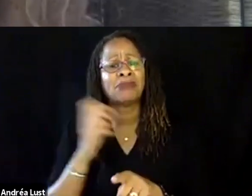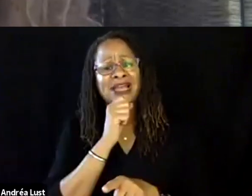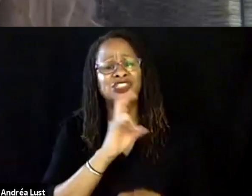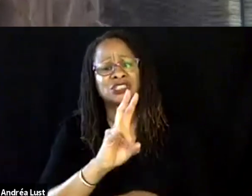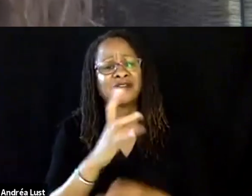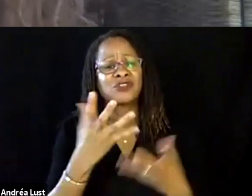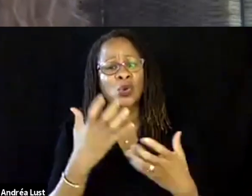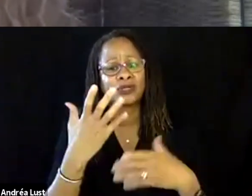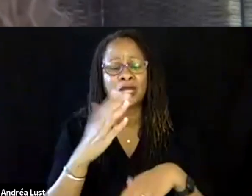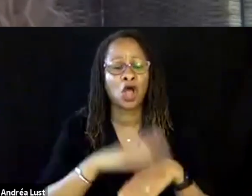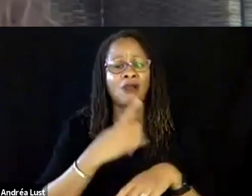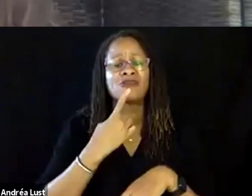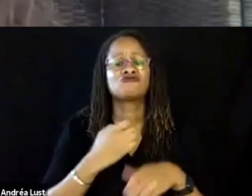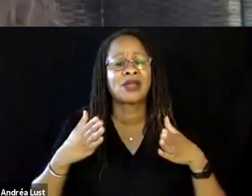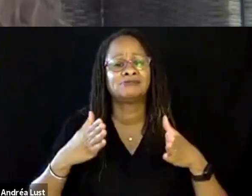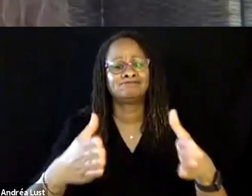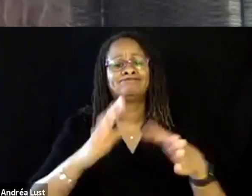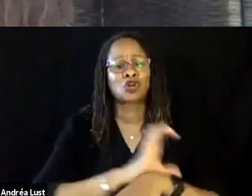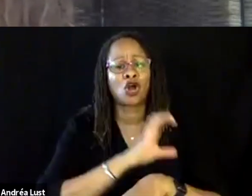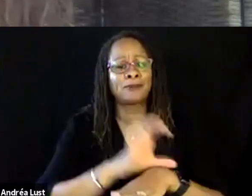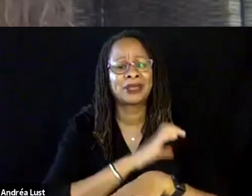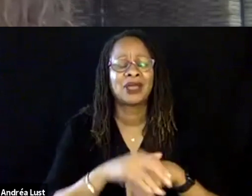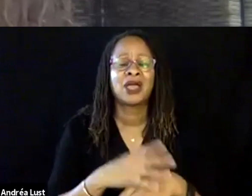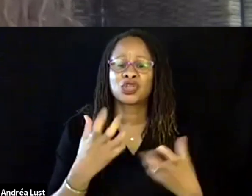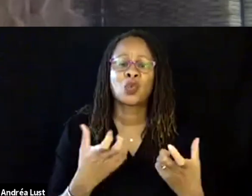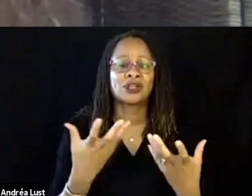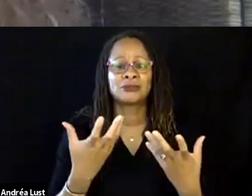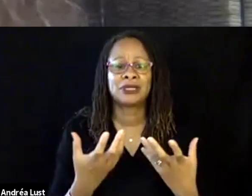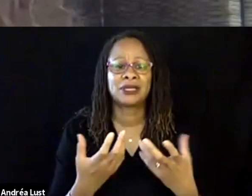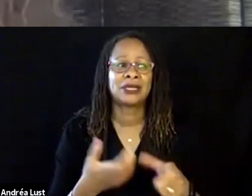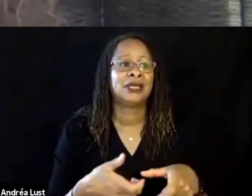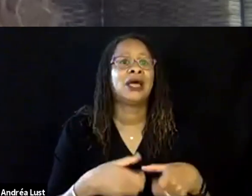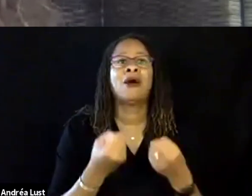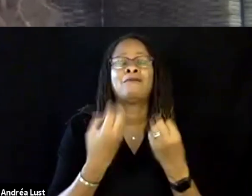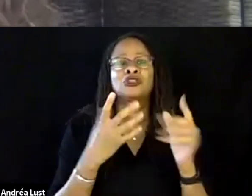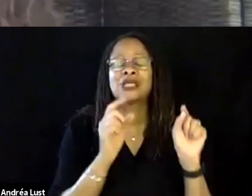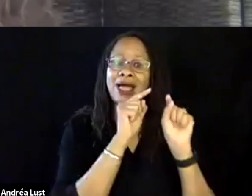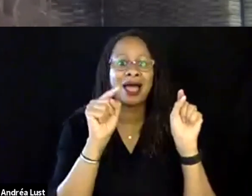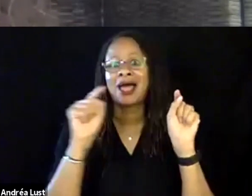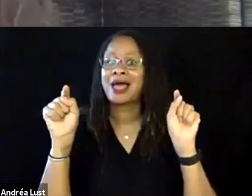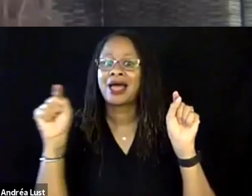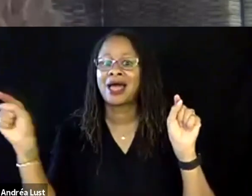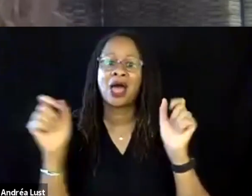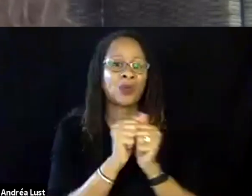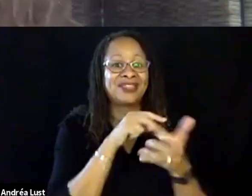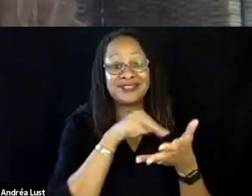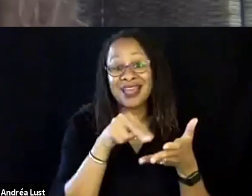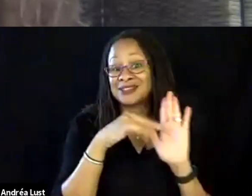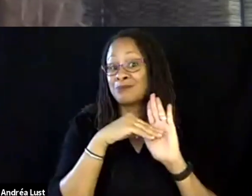the red carpet. You wanted to be a multi-hyphenate performer in terms of dance and